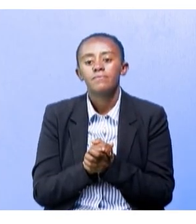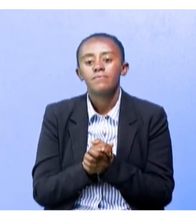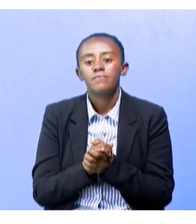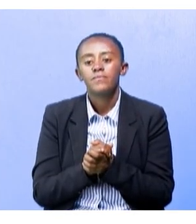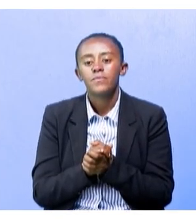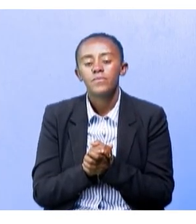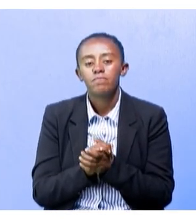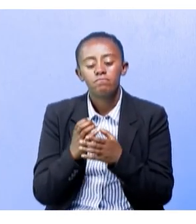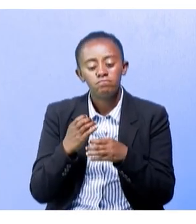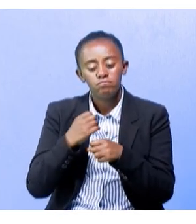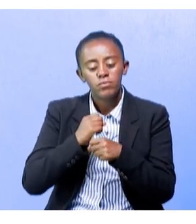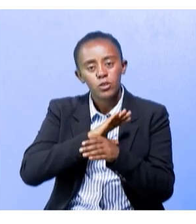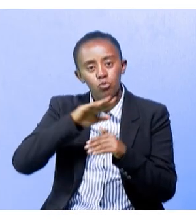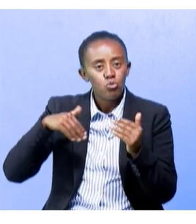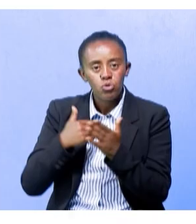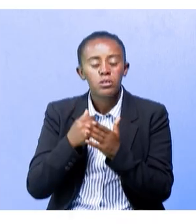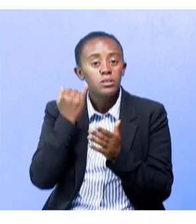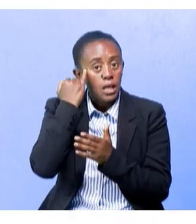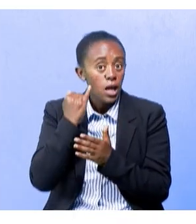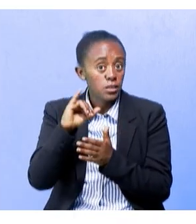the idea